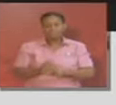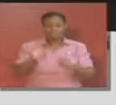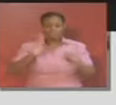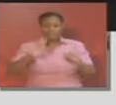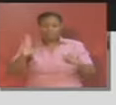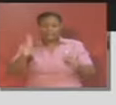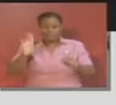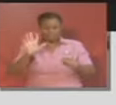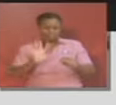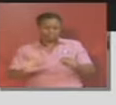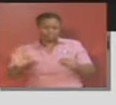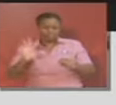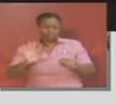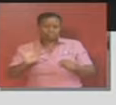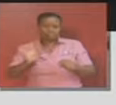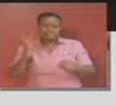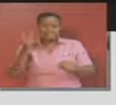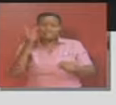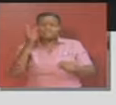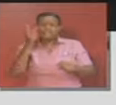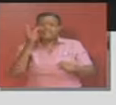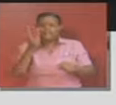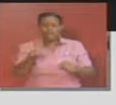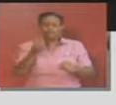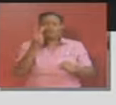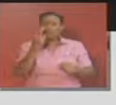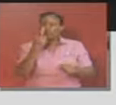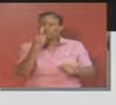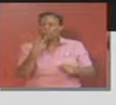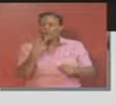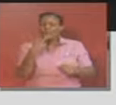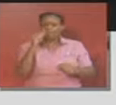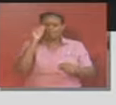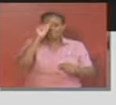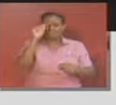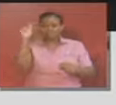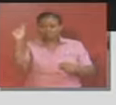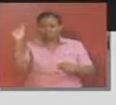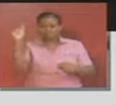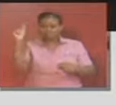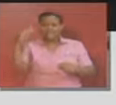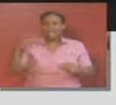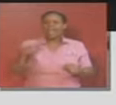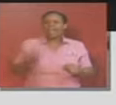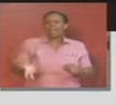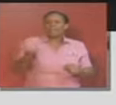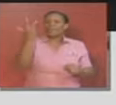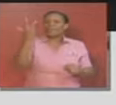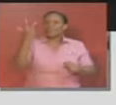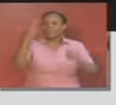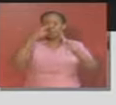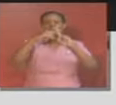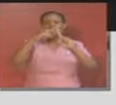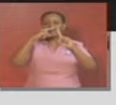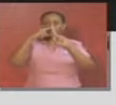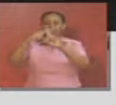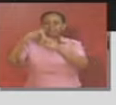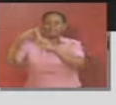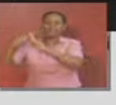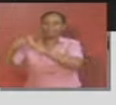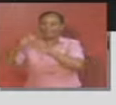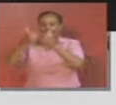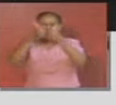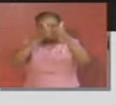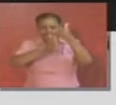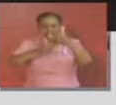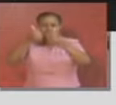dots show 3 confirmed positives each for the index cases that those red dots